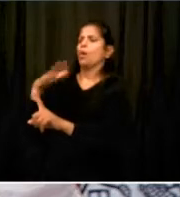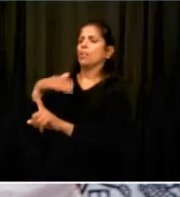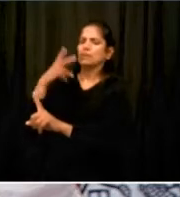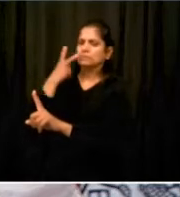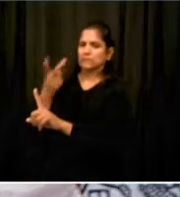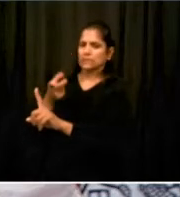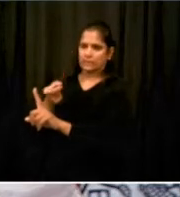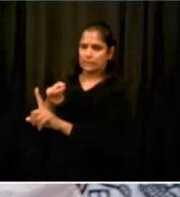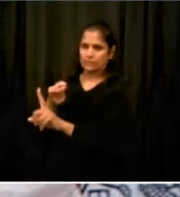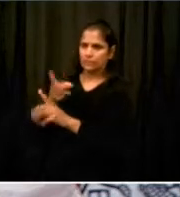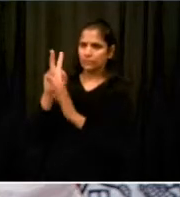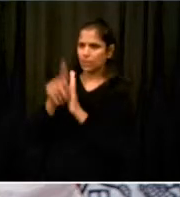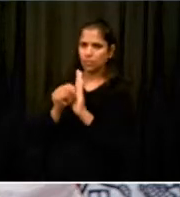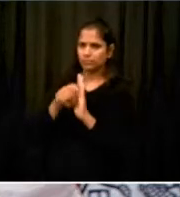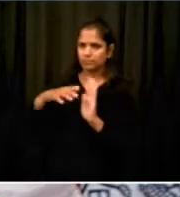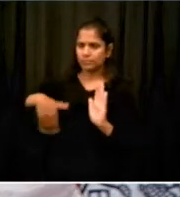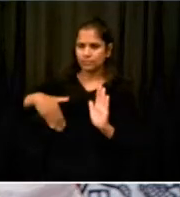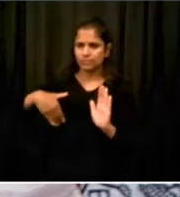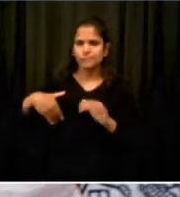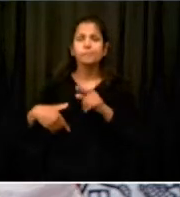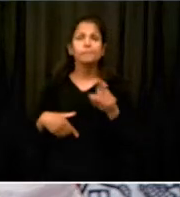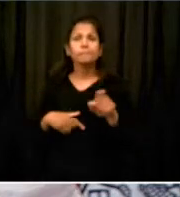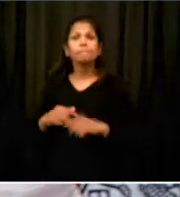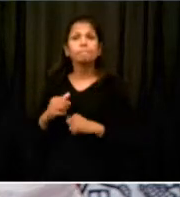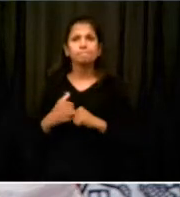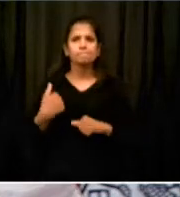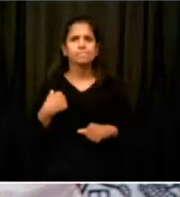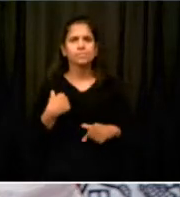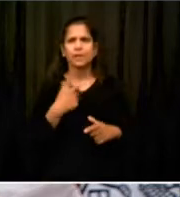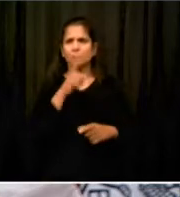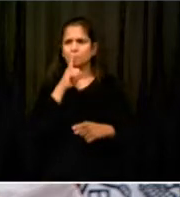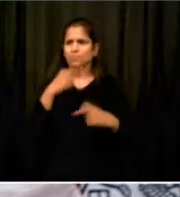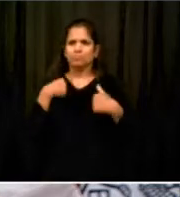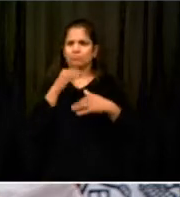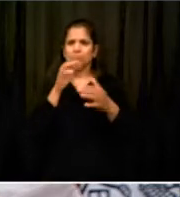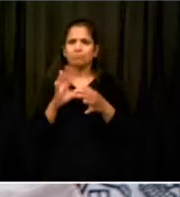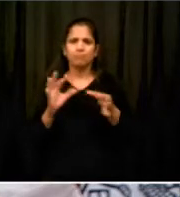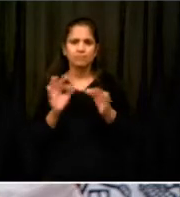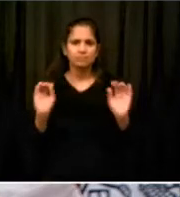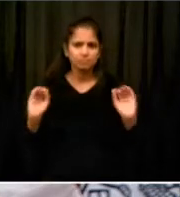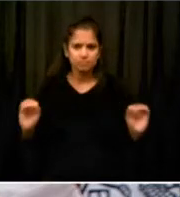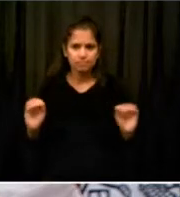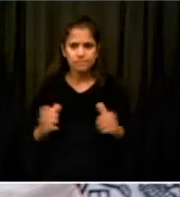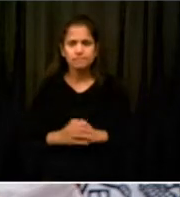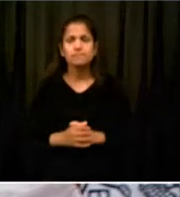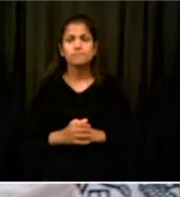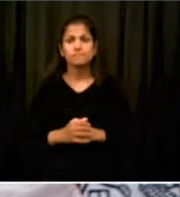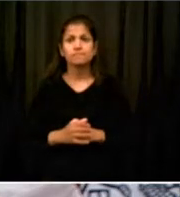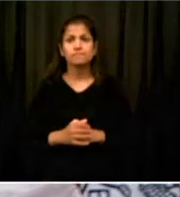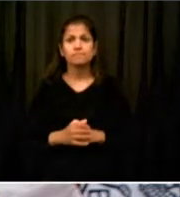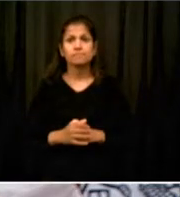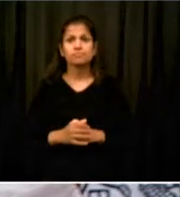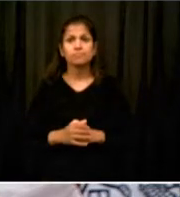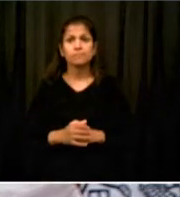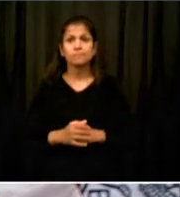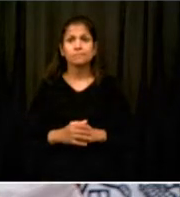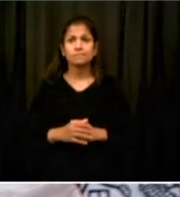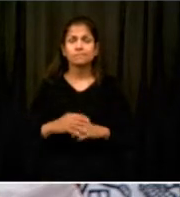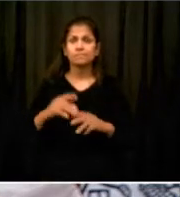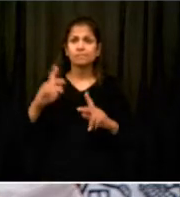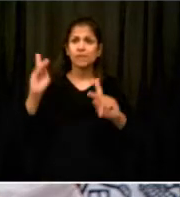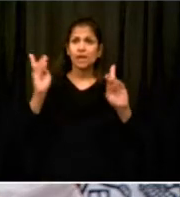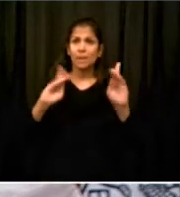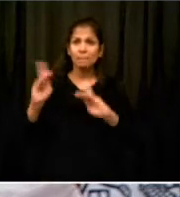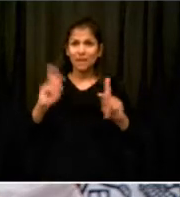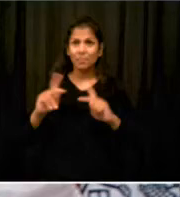don't think it's a matter of discipline. I think it's a matter of people understanding what's happening in this moment and making better choices about